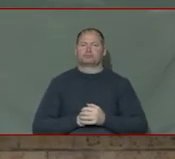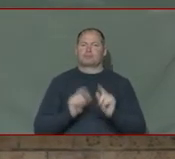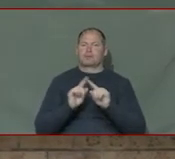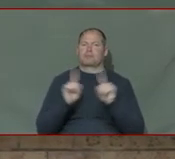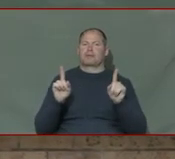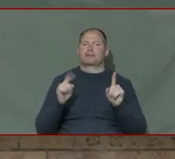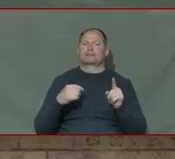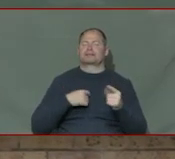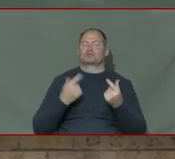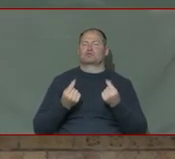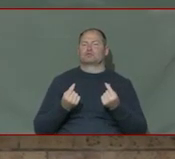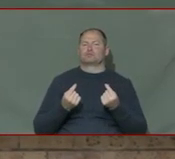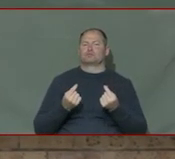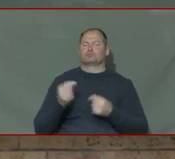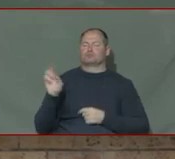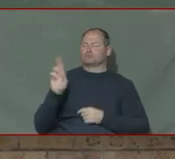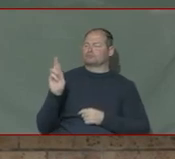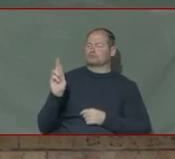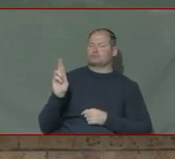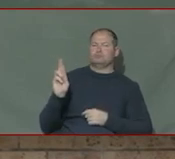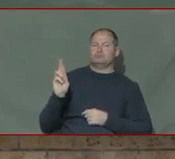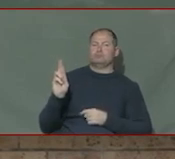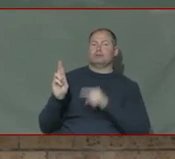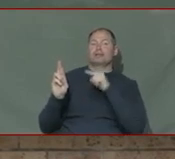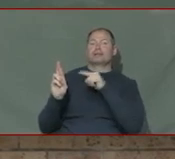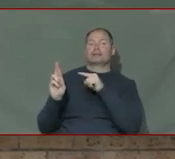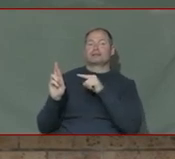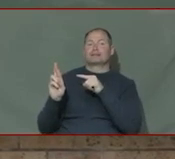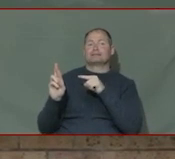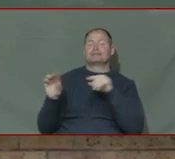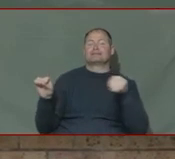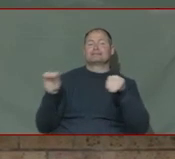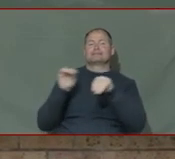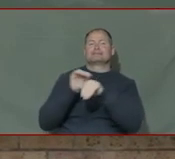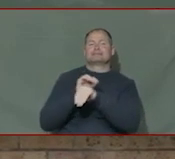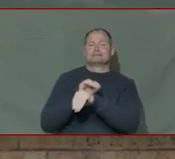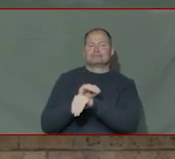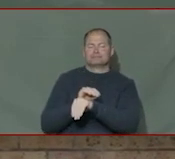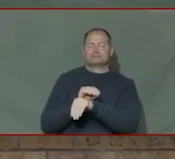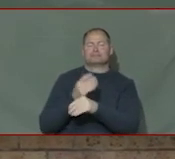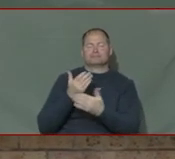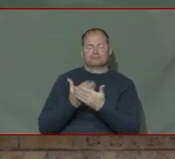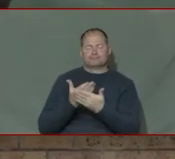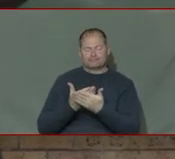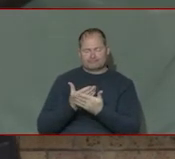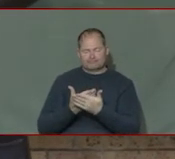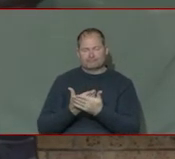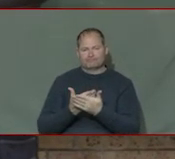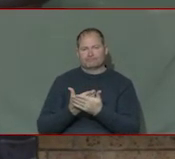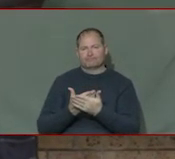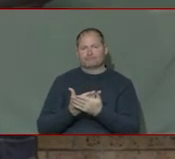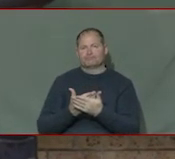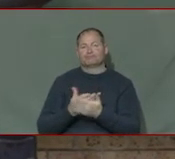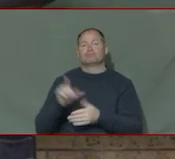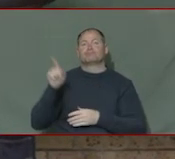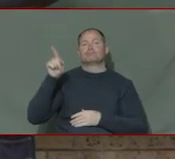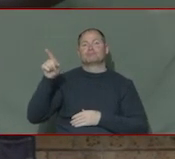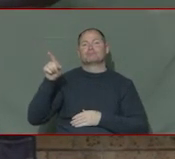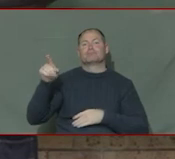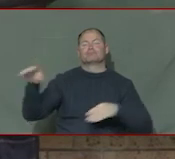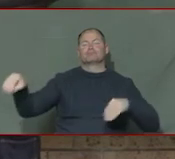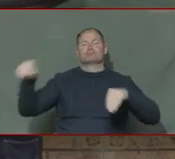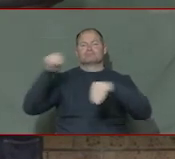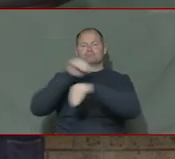terms of r? R I can replace by h over root 3. So that there is equal to